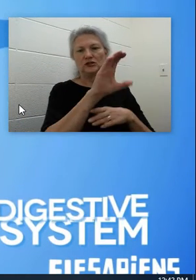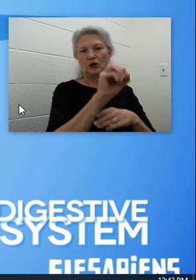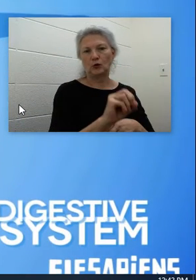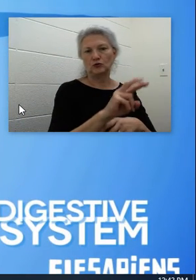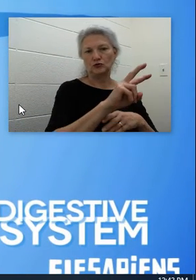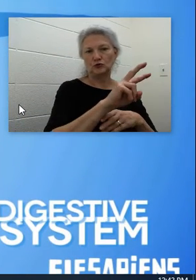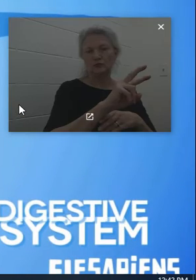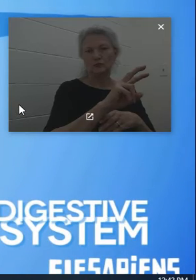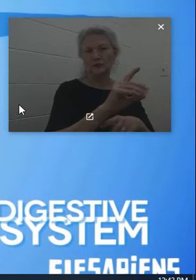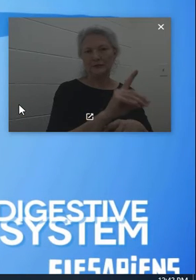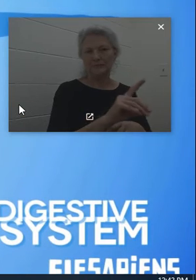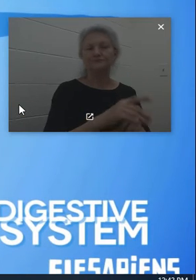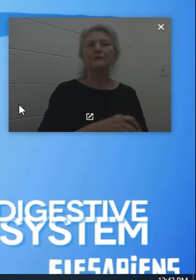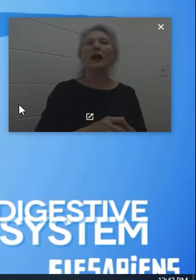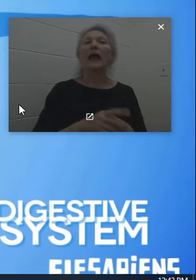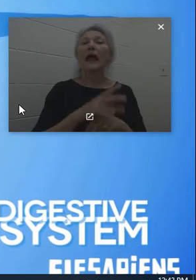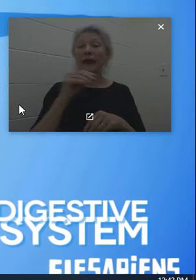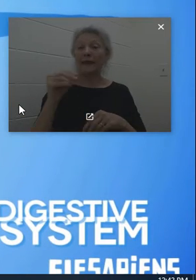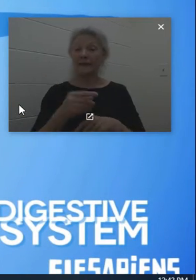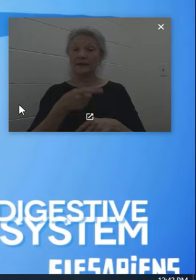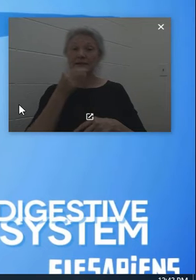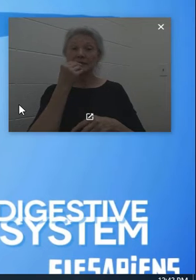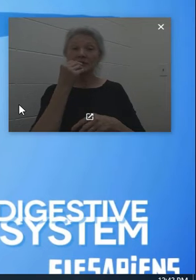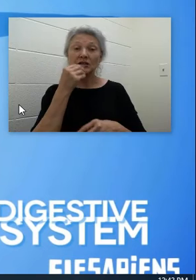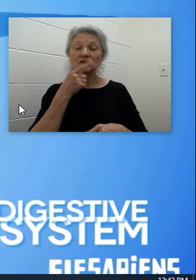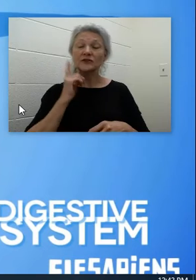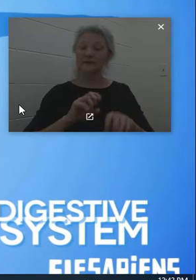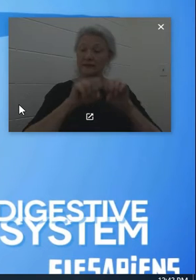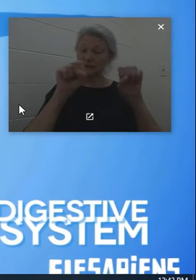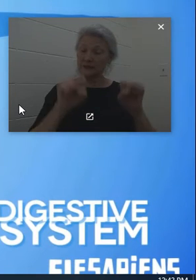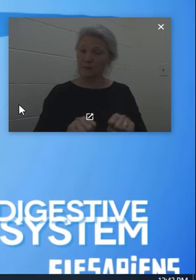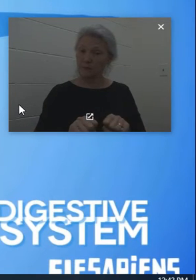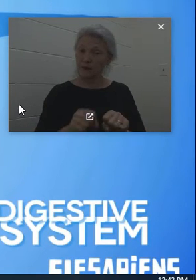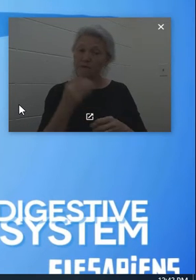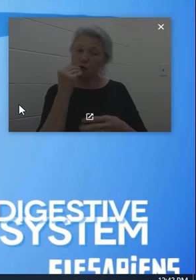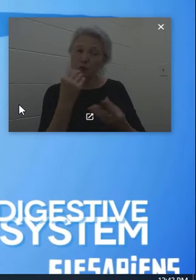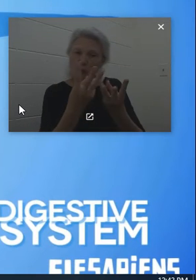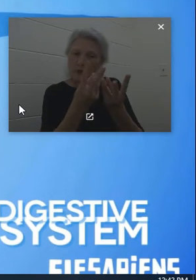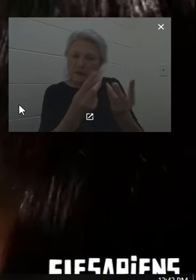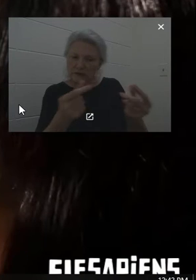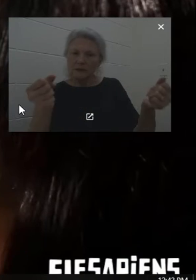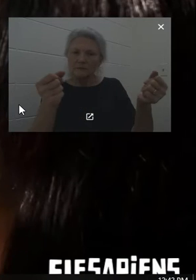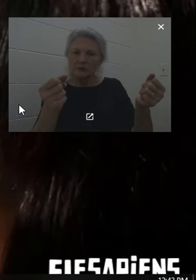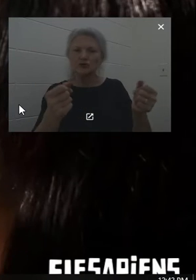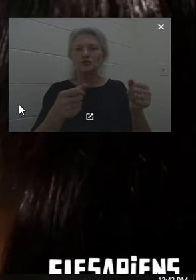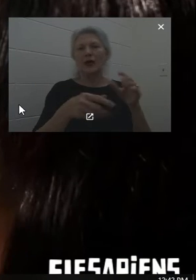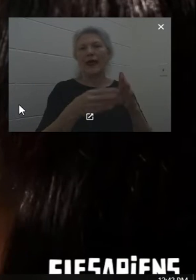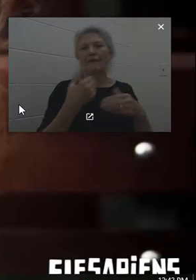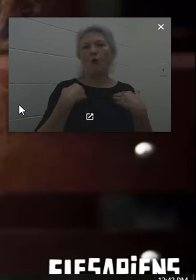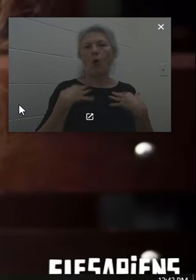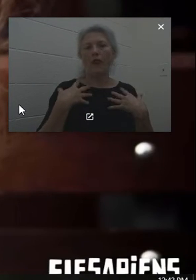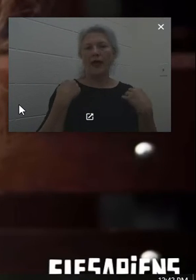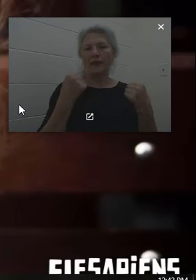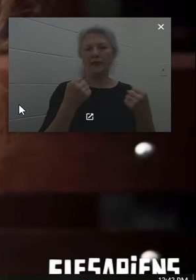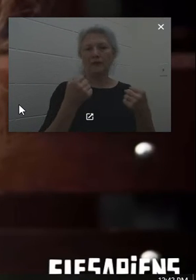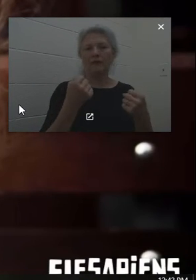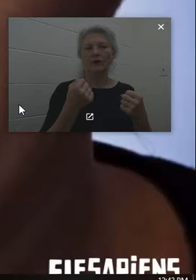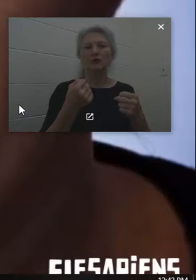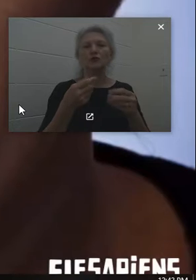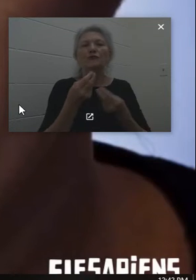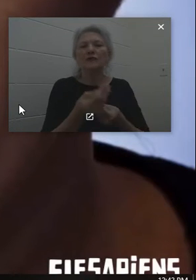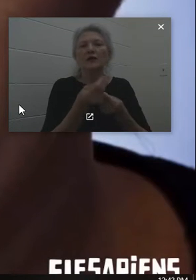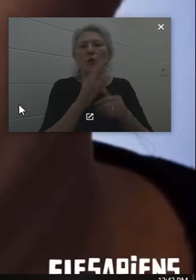The digestive system has a similar job. It breaks down the food we eat to obtain the nutrients all the systems need to work